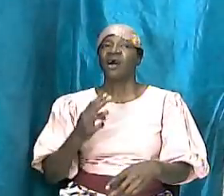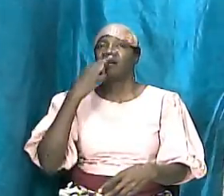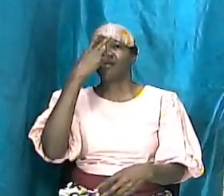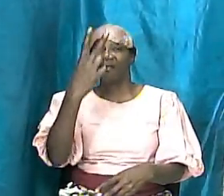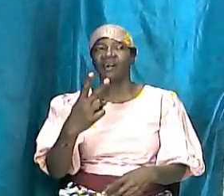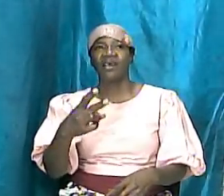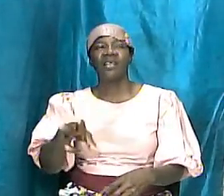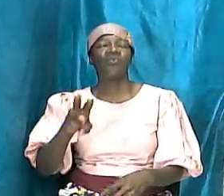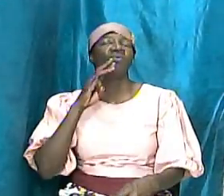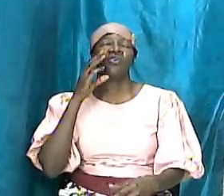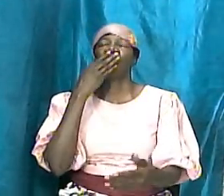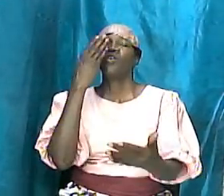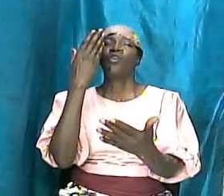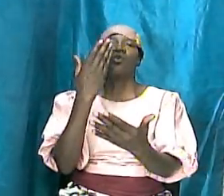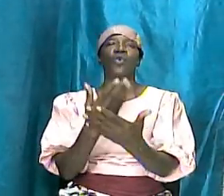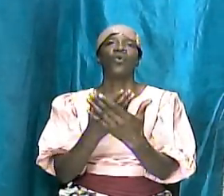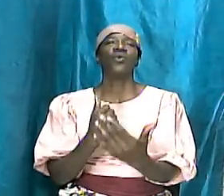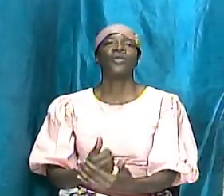good.